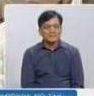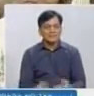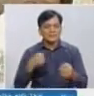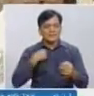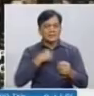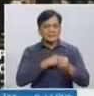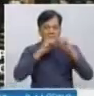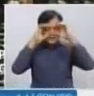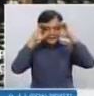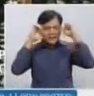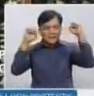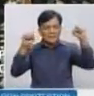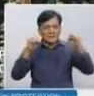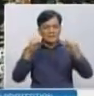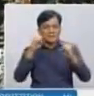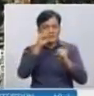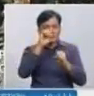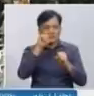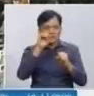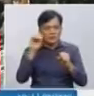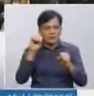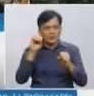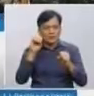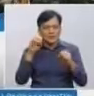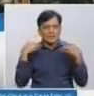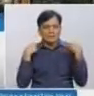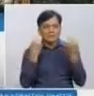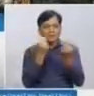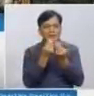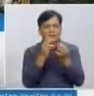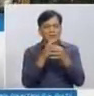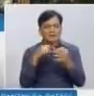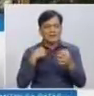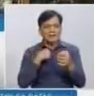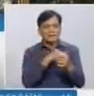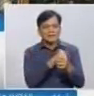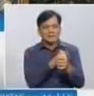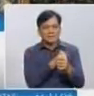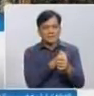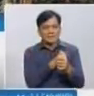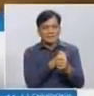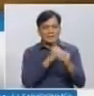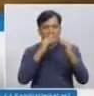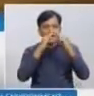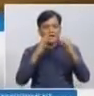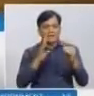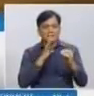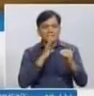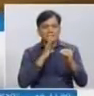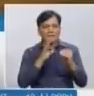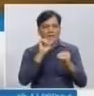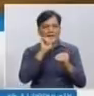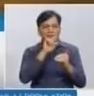Senate President Vicente Soto III, the members of the Senate, House Speaker